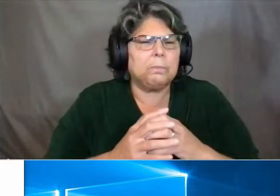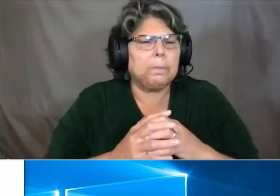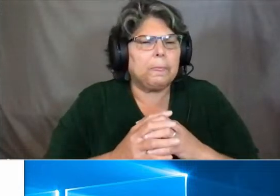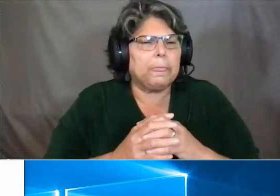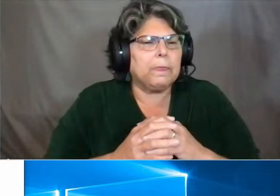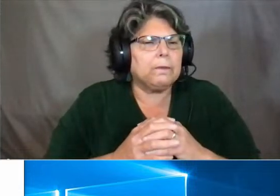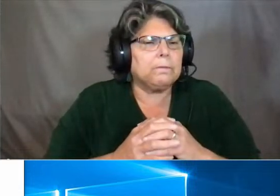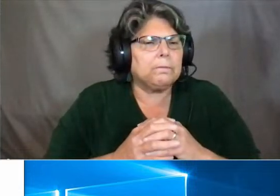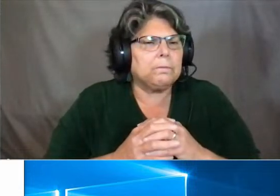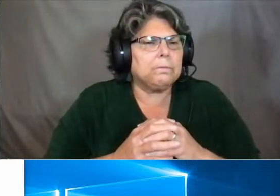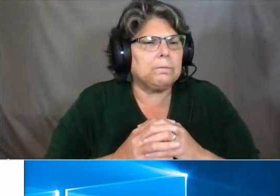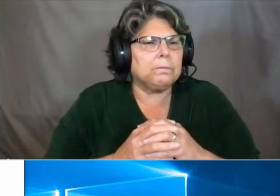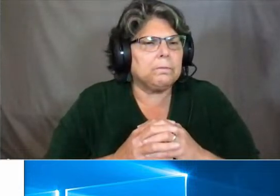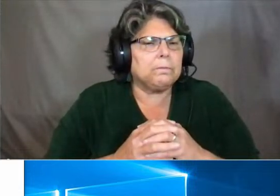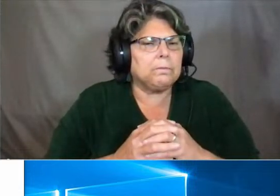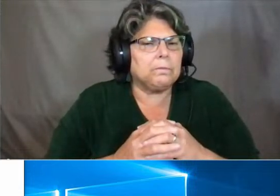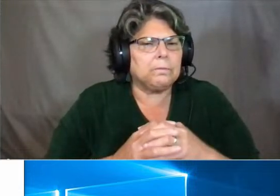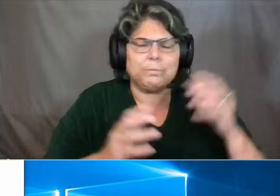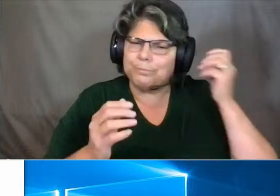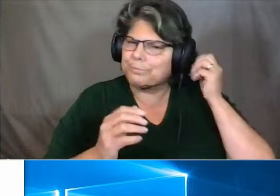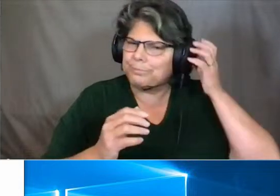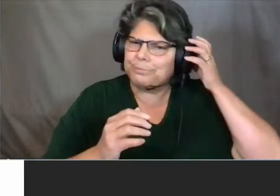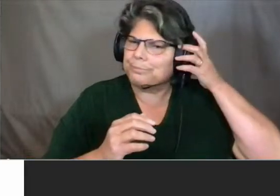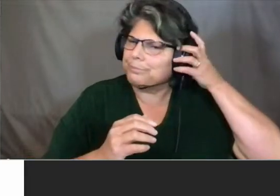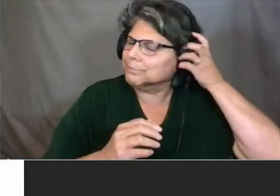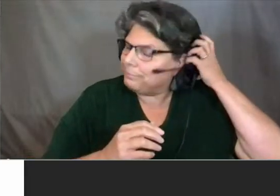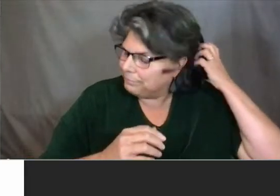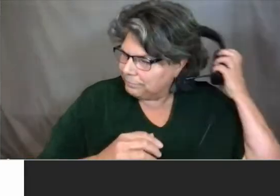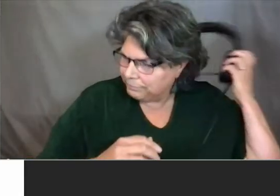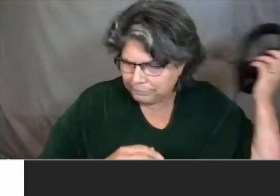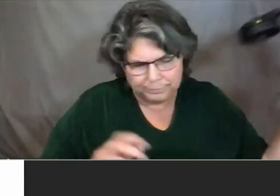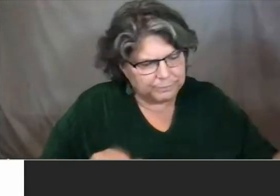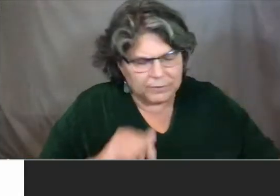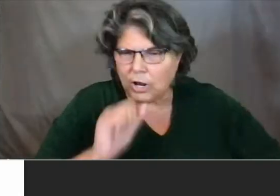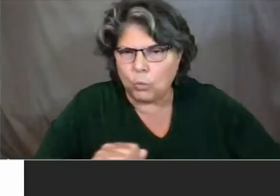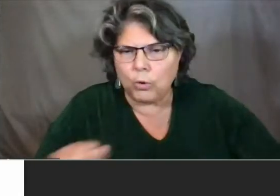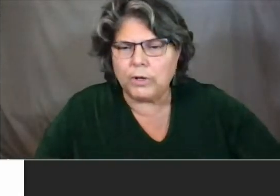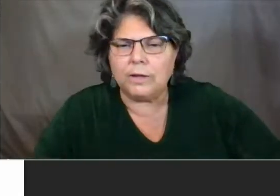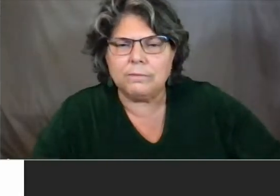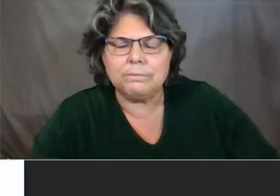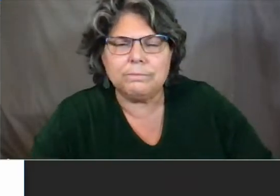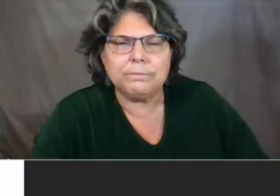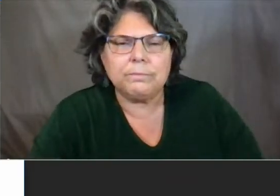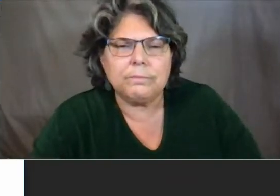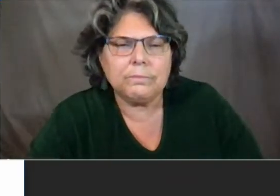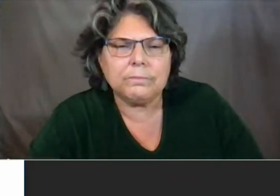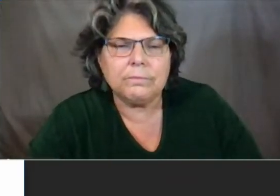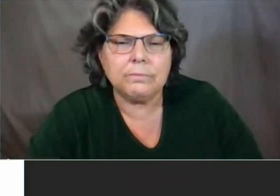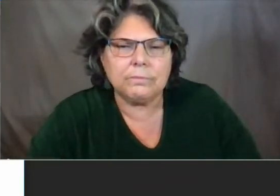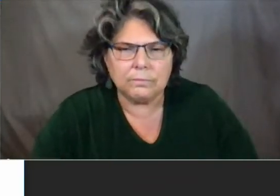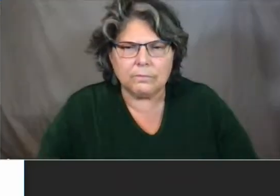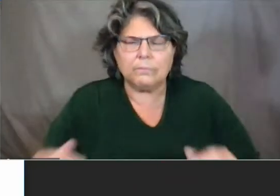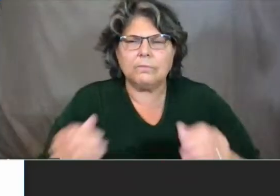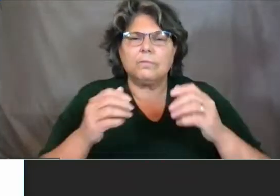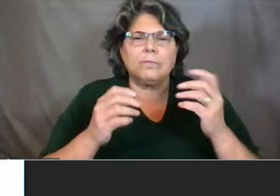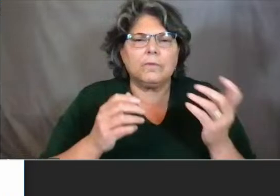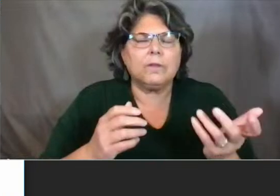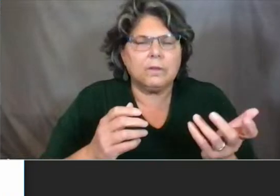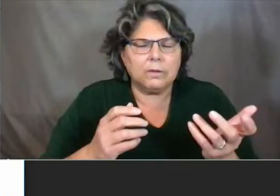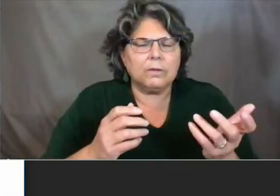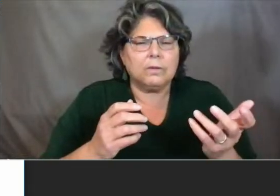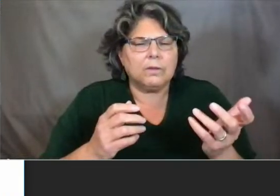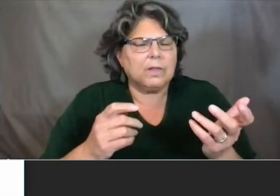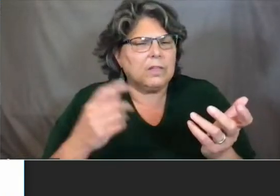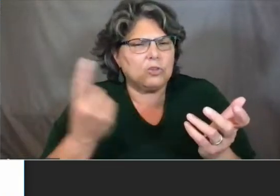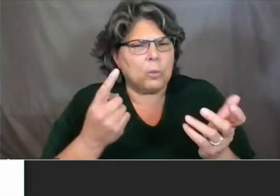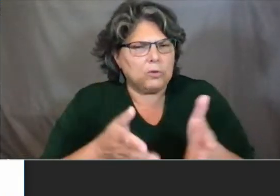And then this is a slide looking at the deaths. We had previously talked about deaths last time, and there was some request